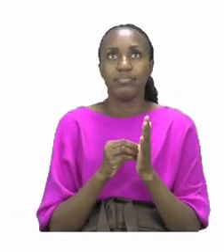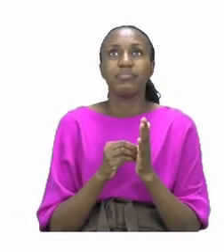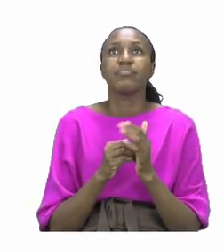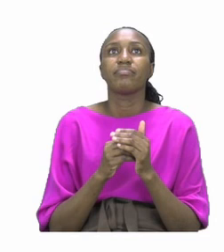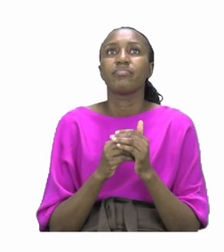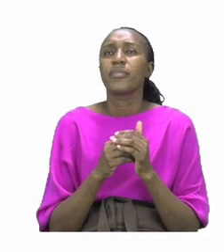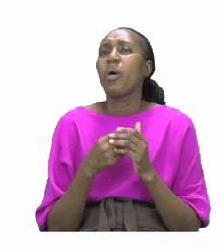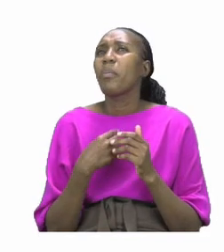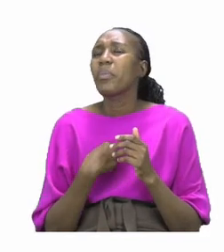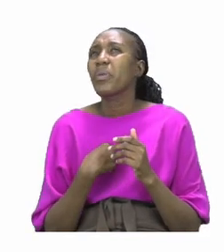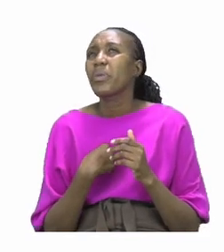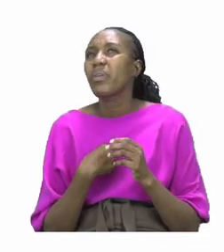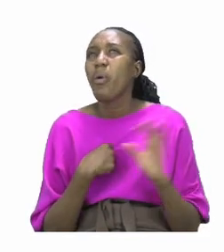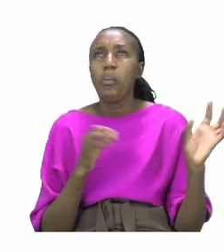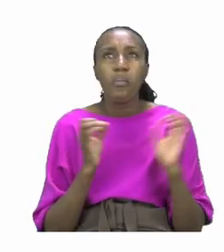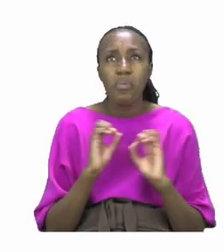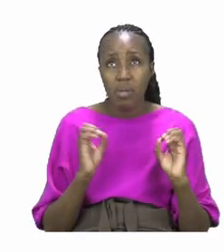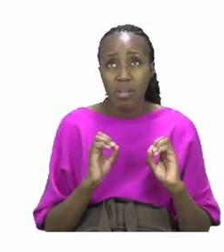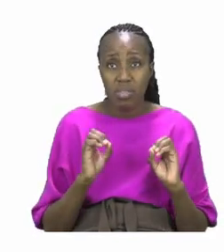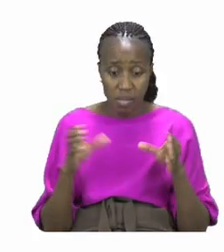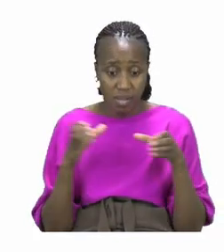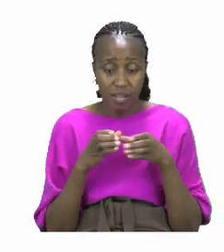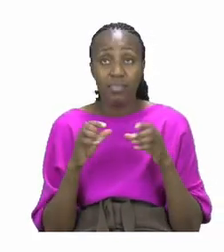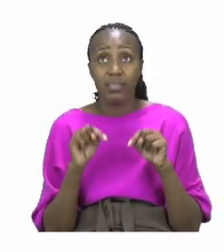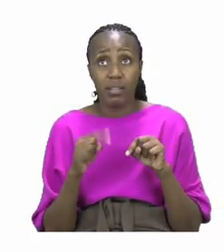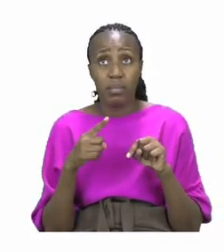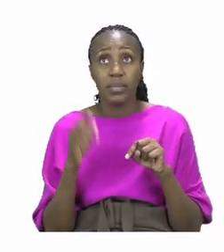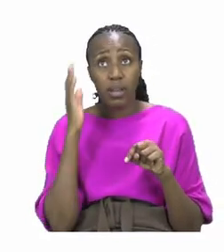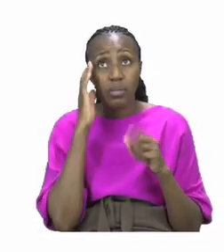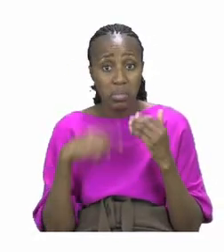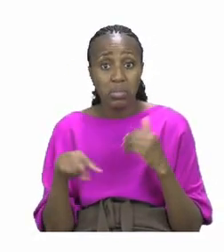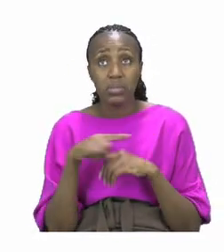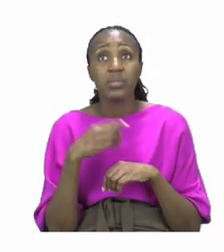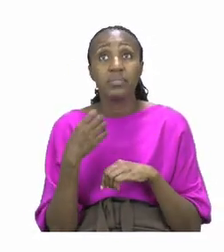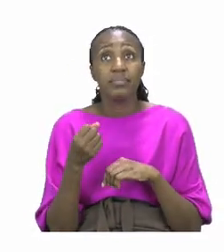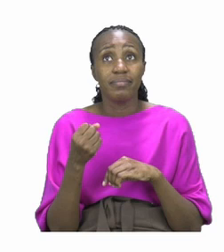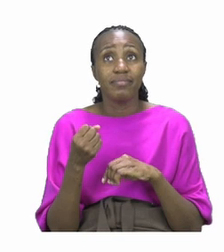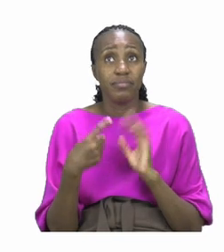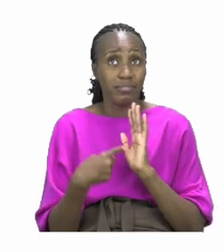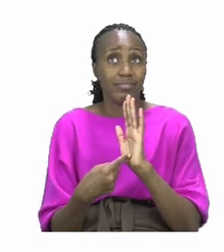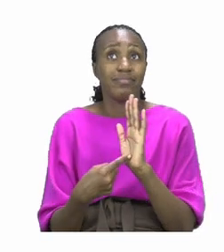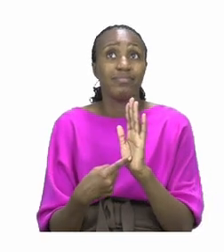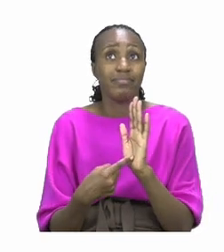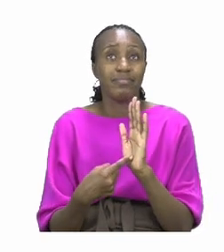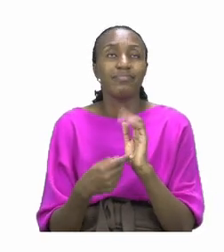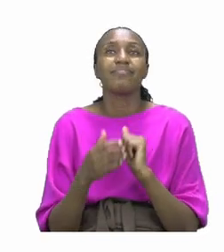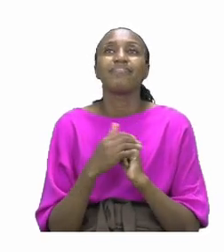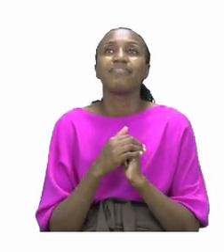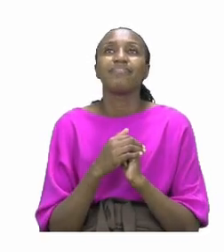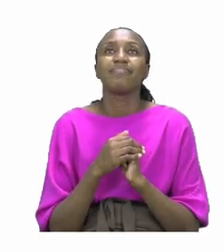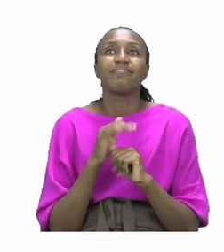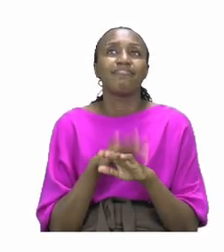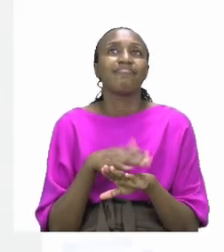don't actually have real leaves or real seeds, but I do have picture ones. And those are the ones that I use to make my